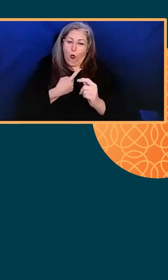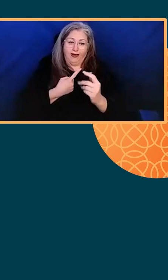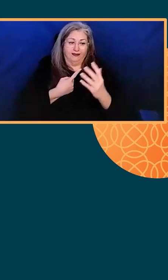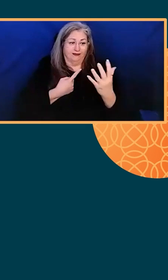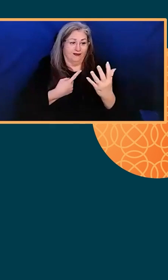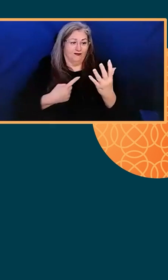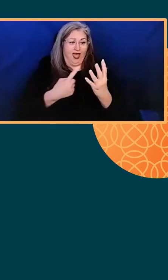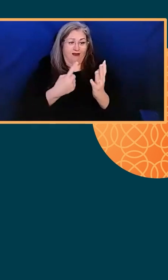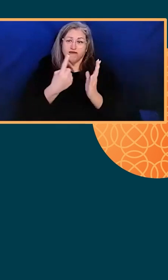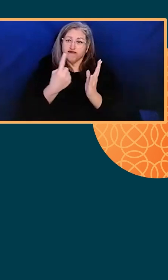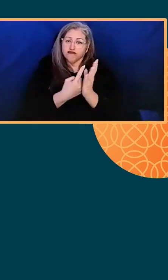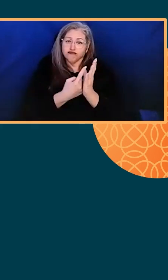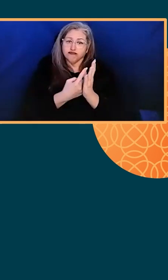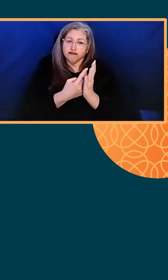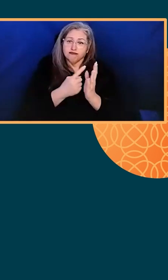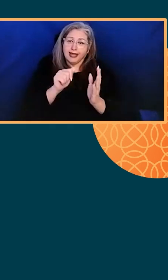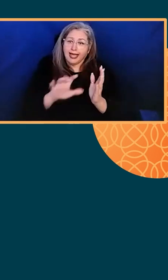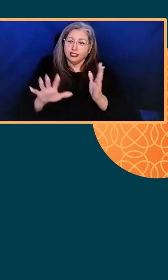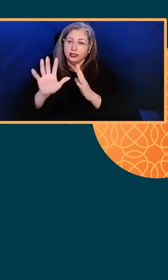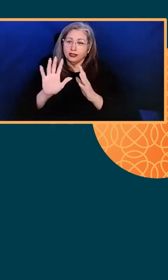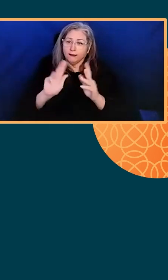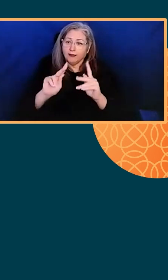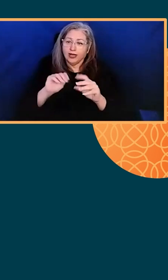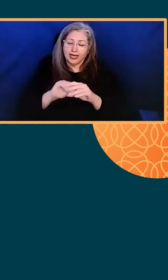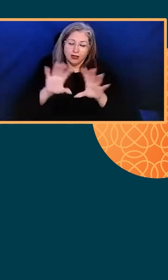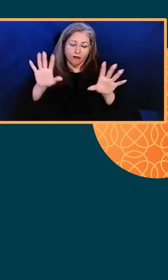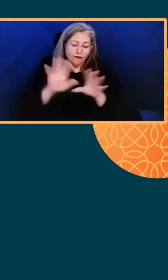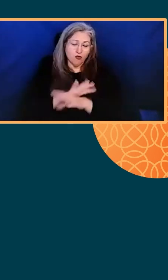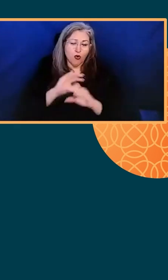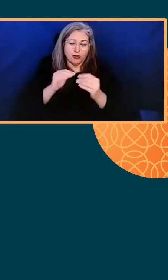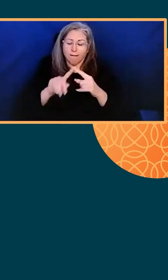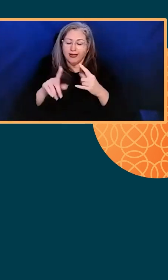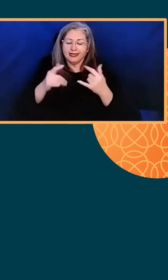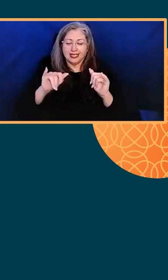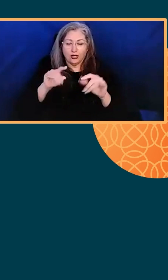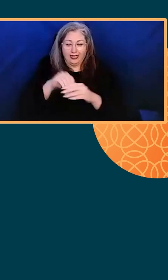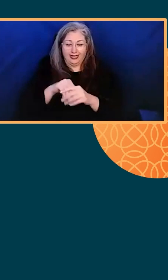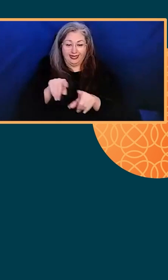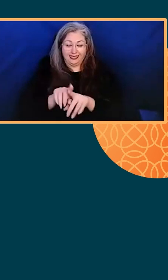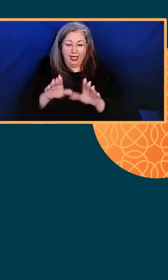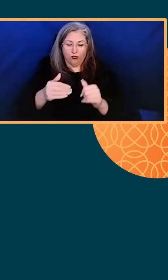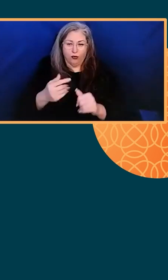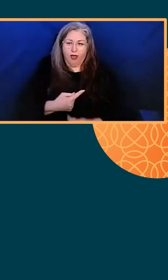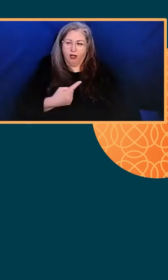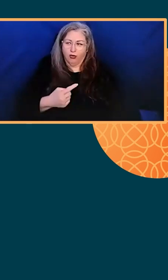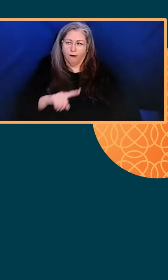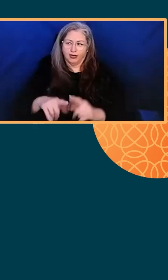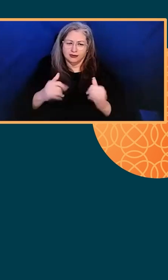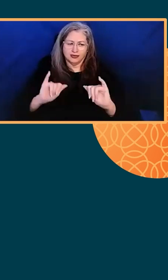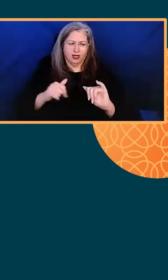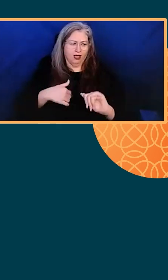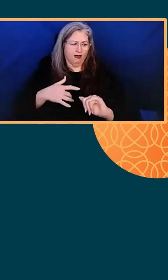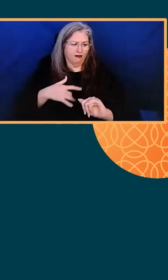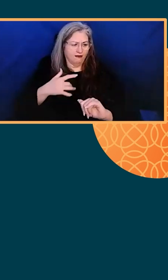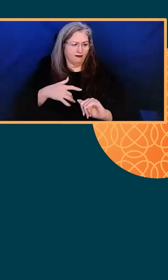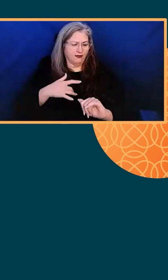5 Asian people in your entire organization, and you're in a room alone and still not feeling as though you